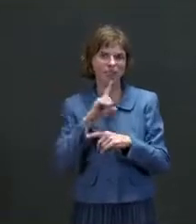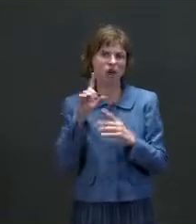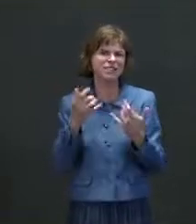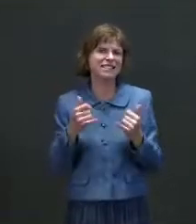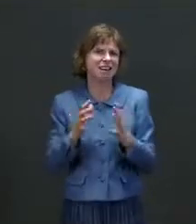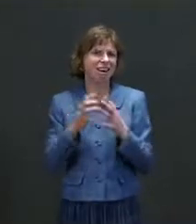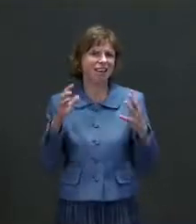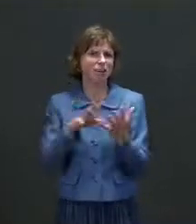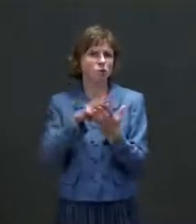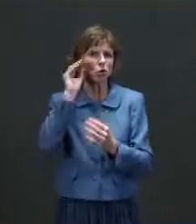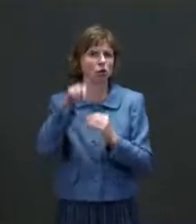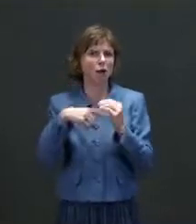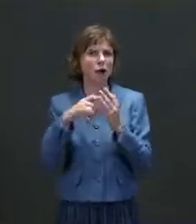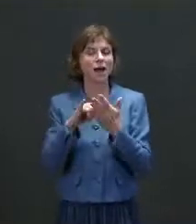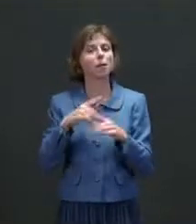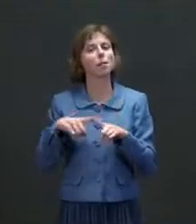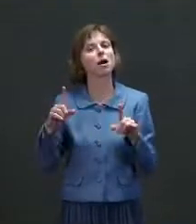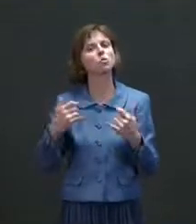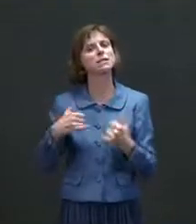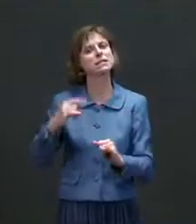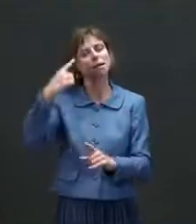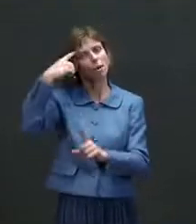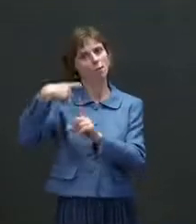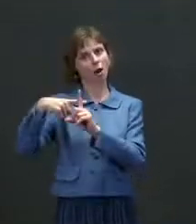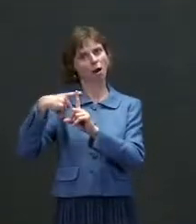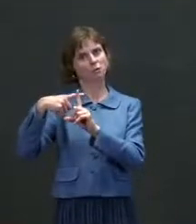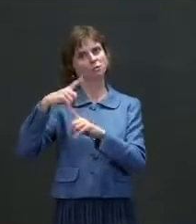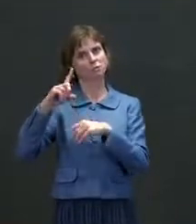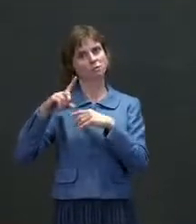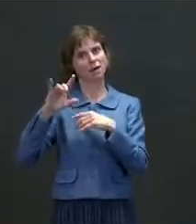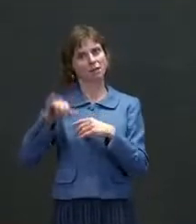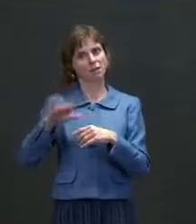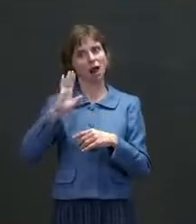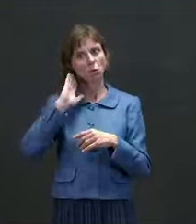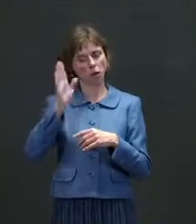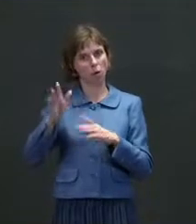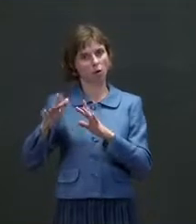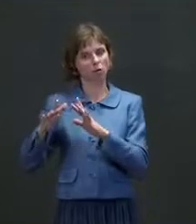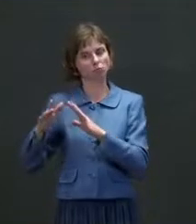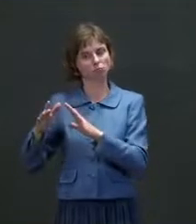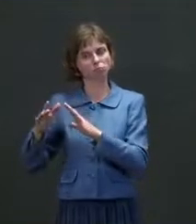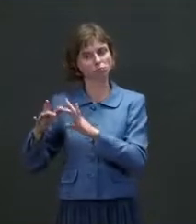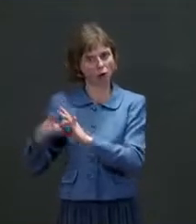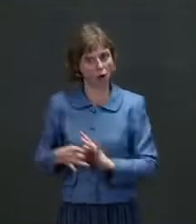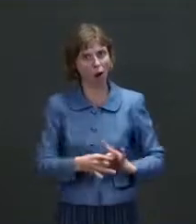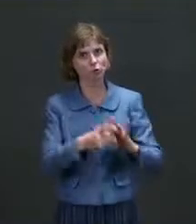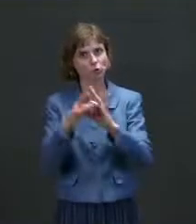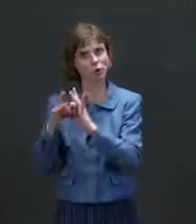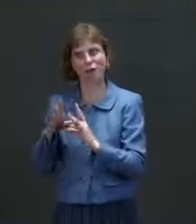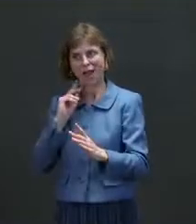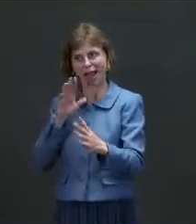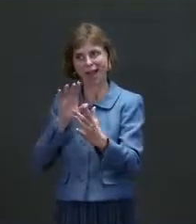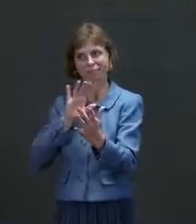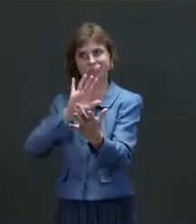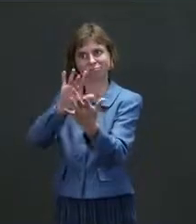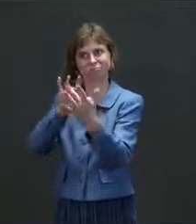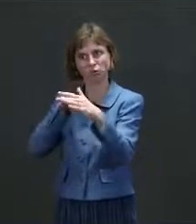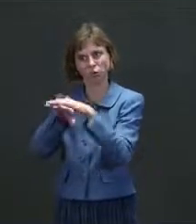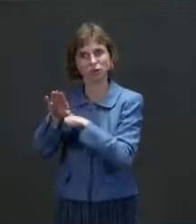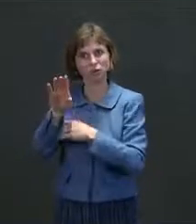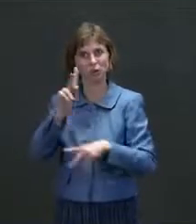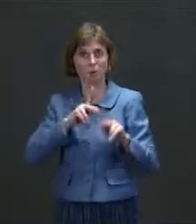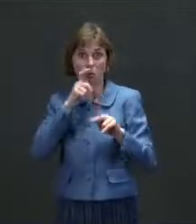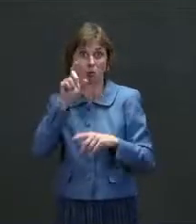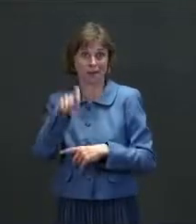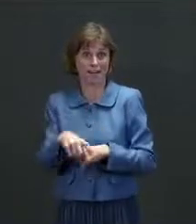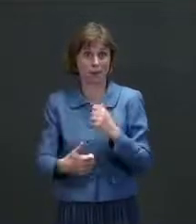still, but we're staying optimistic that we're going to once again be able to come together and be able to reach those who need us the most. Thank you.